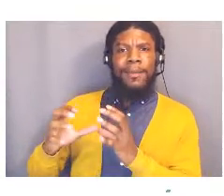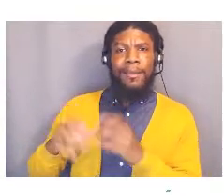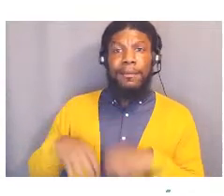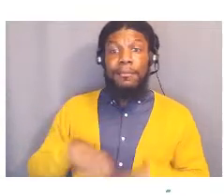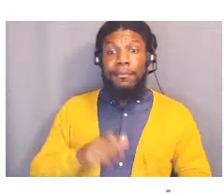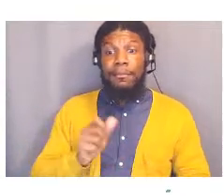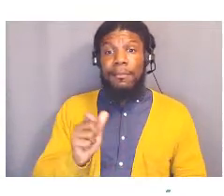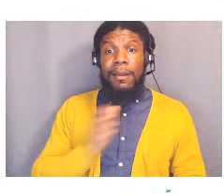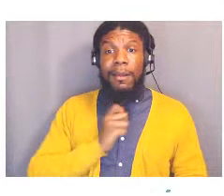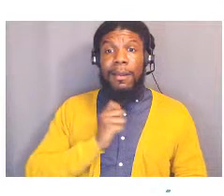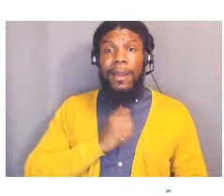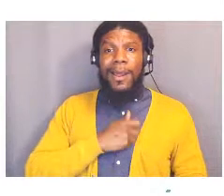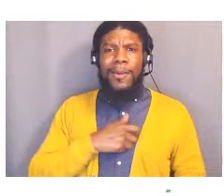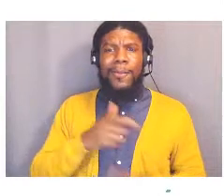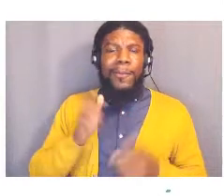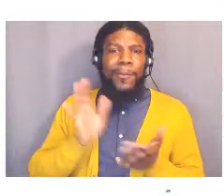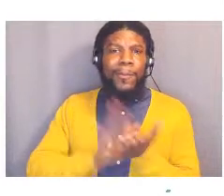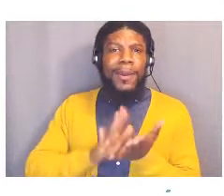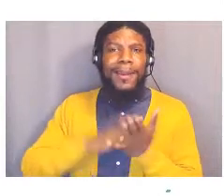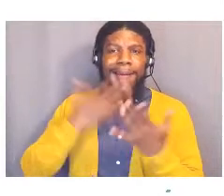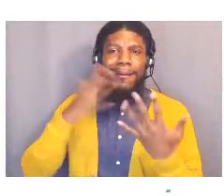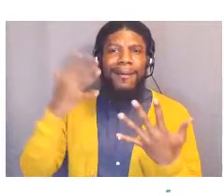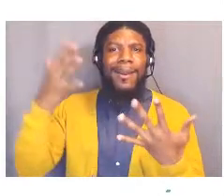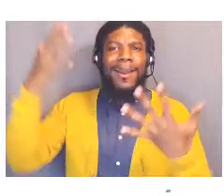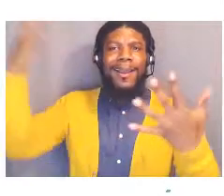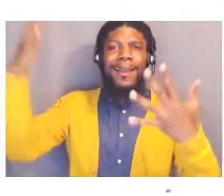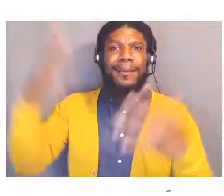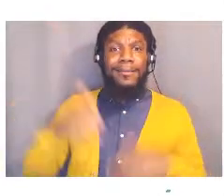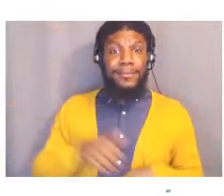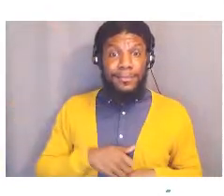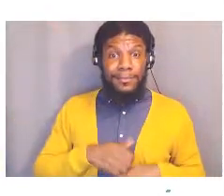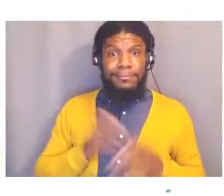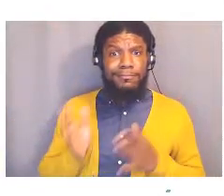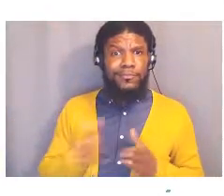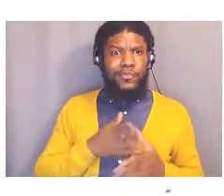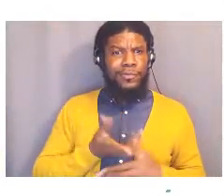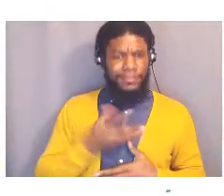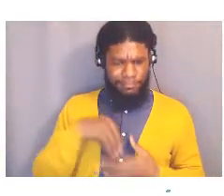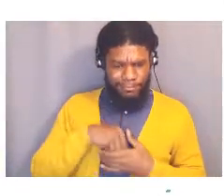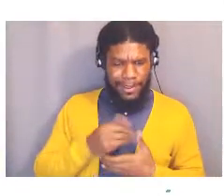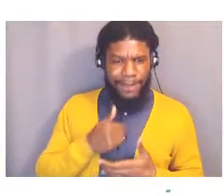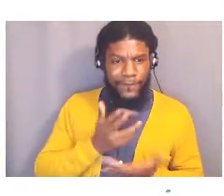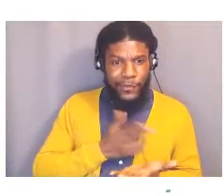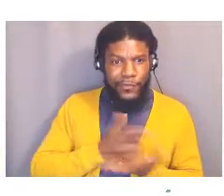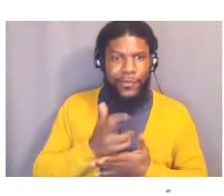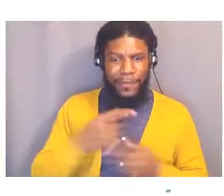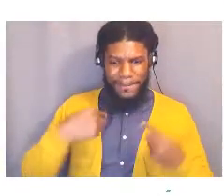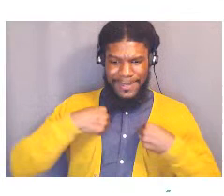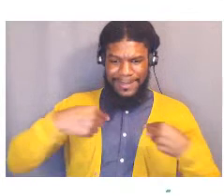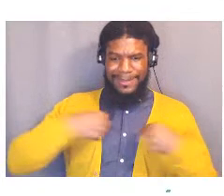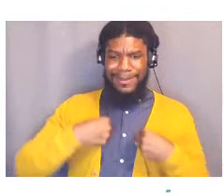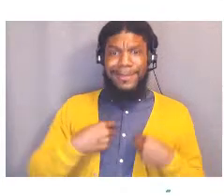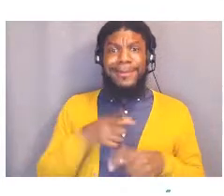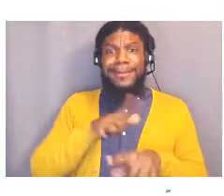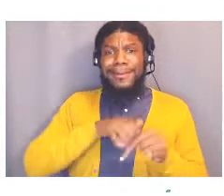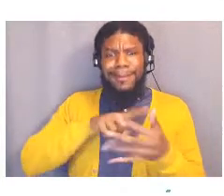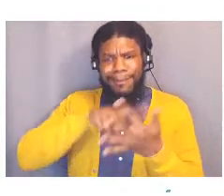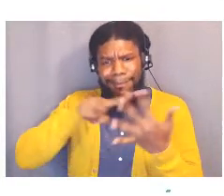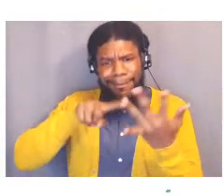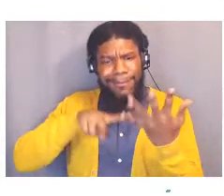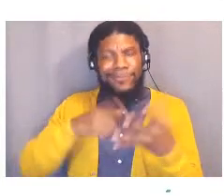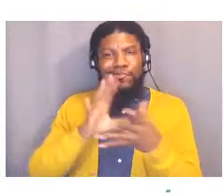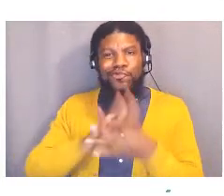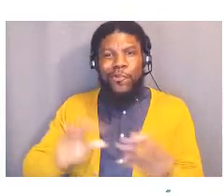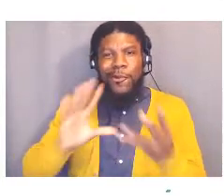I am the praise singer. I am the truth weller. I am the storyteller.